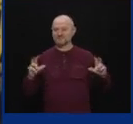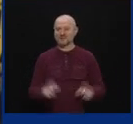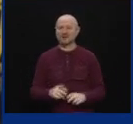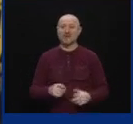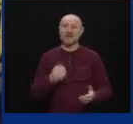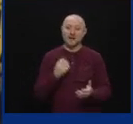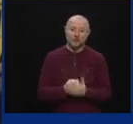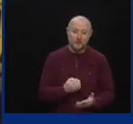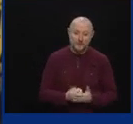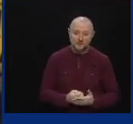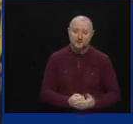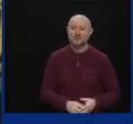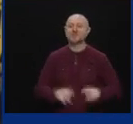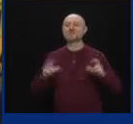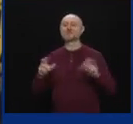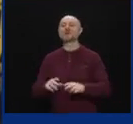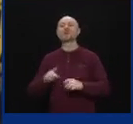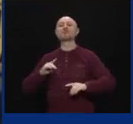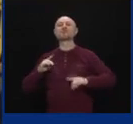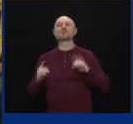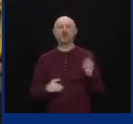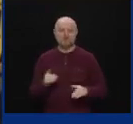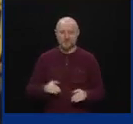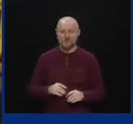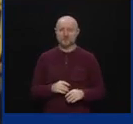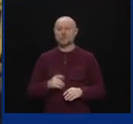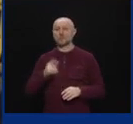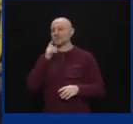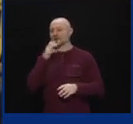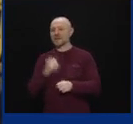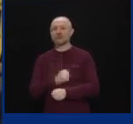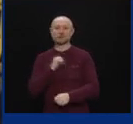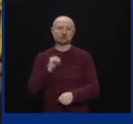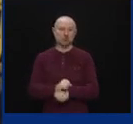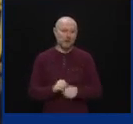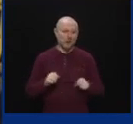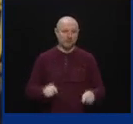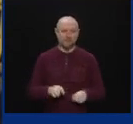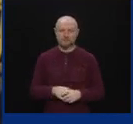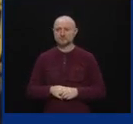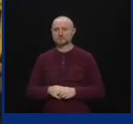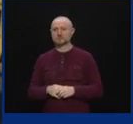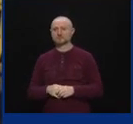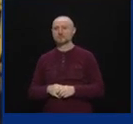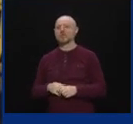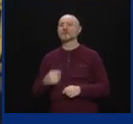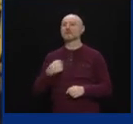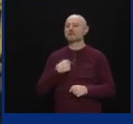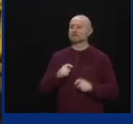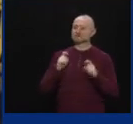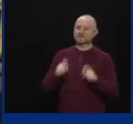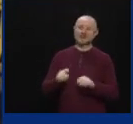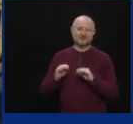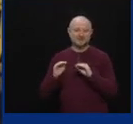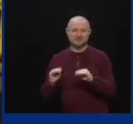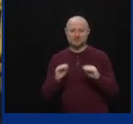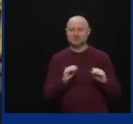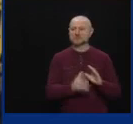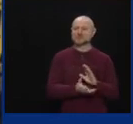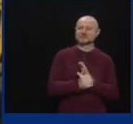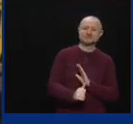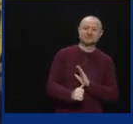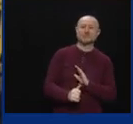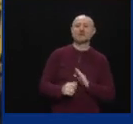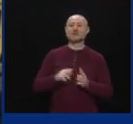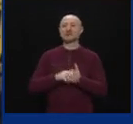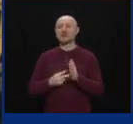but in people. People will do those jobs. We also have to give the people the skills they need to manufacture. You don't wake up one